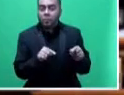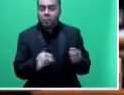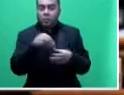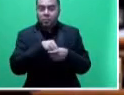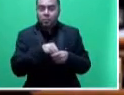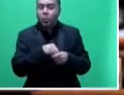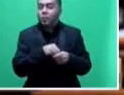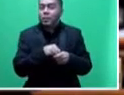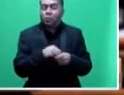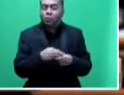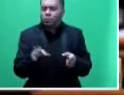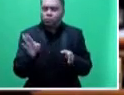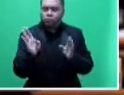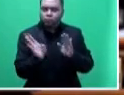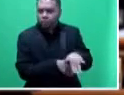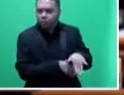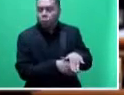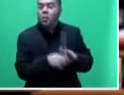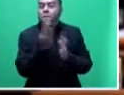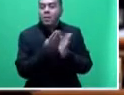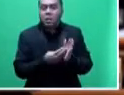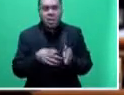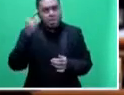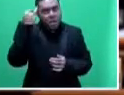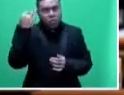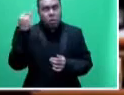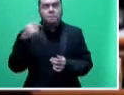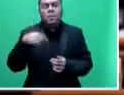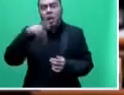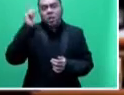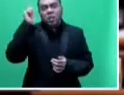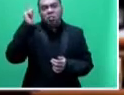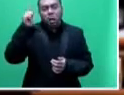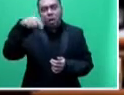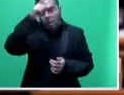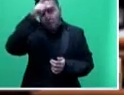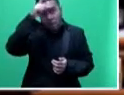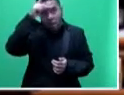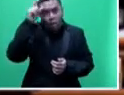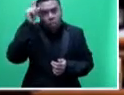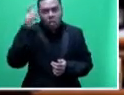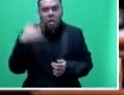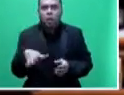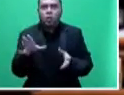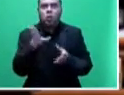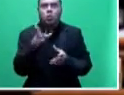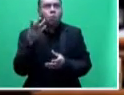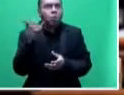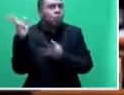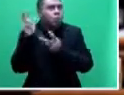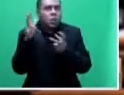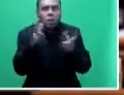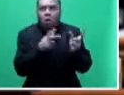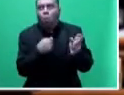put to rest with the budget announcement. Imagine being a teacher and a nurse when opposition parties are calling for pay cuts and hearing the rumors on